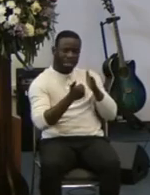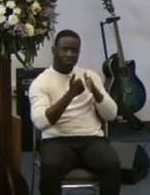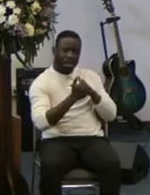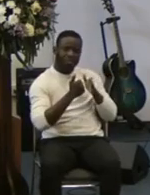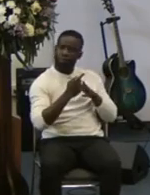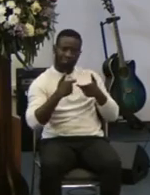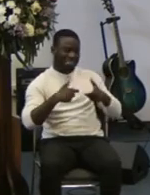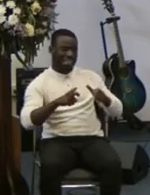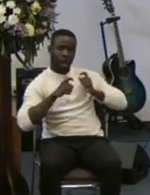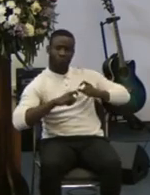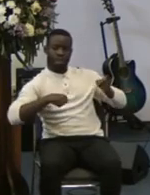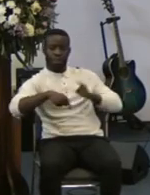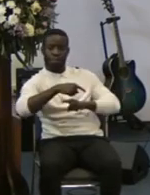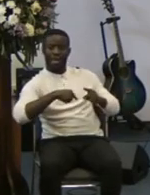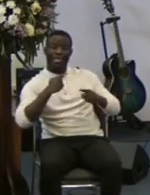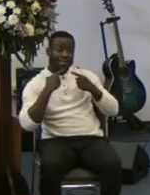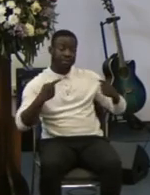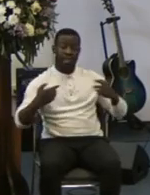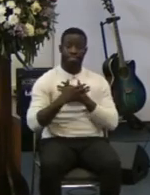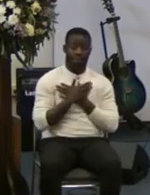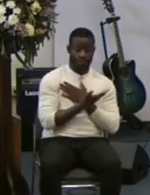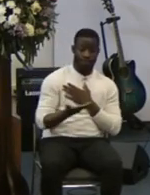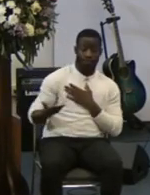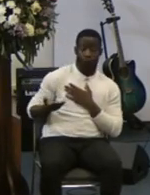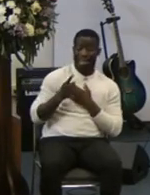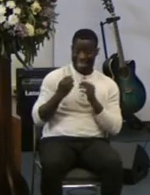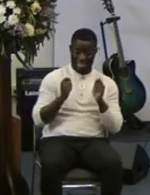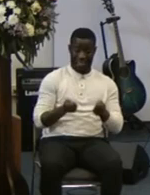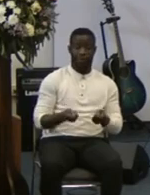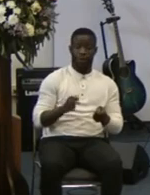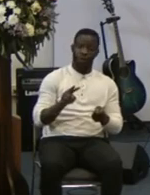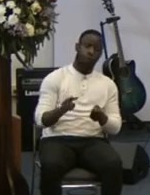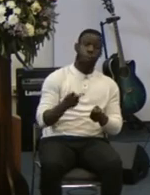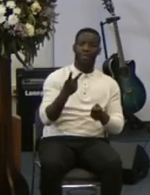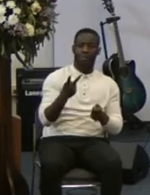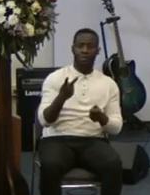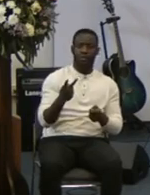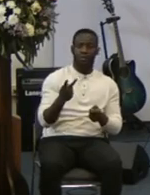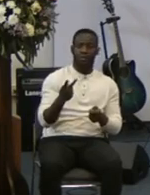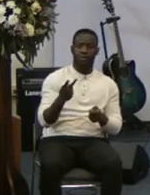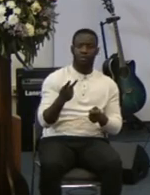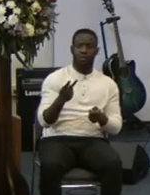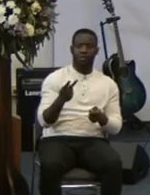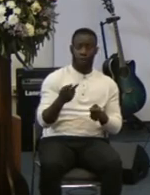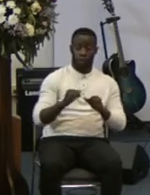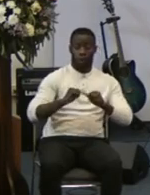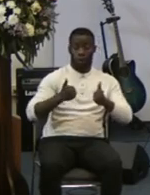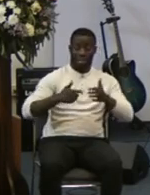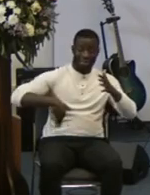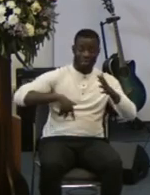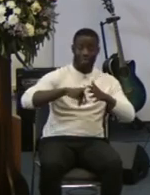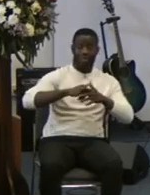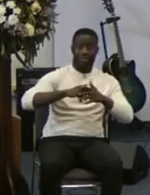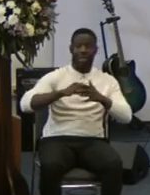often and said that I love you and I can give you twice as much in goodness that your